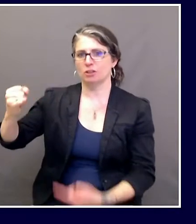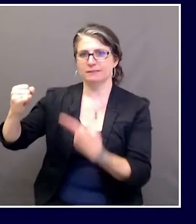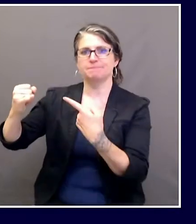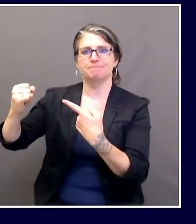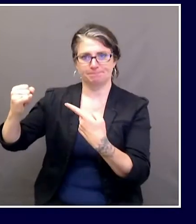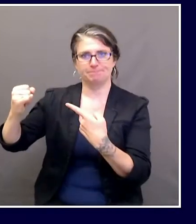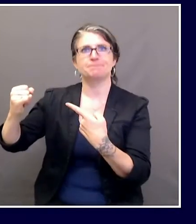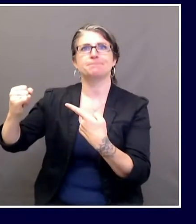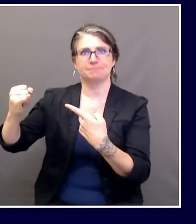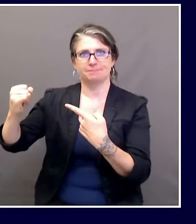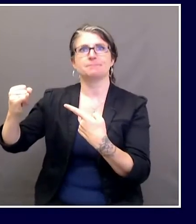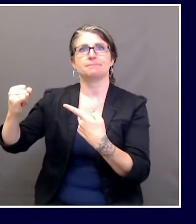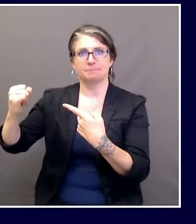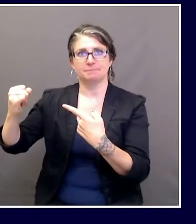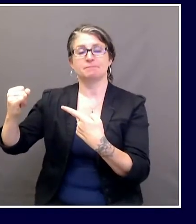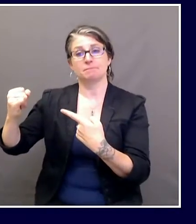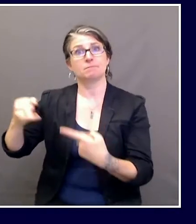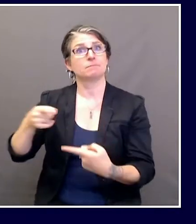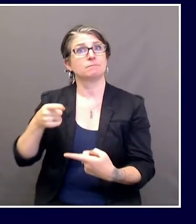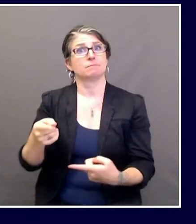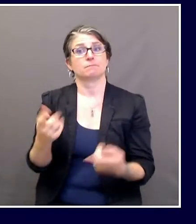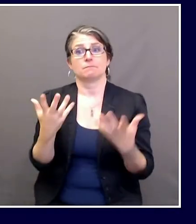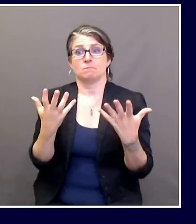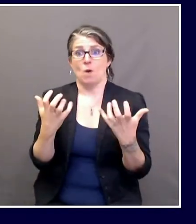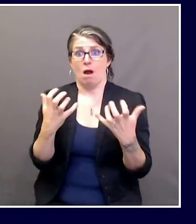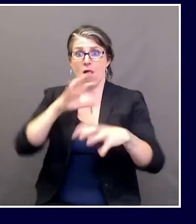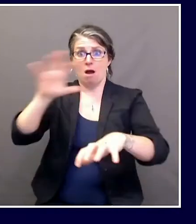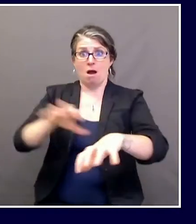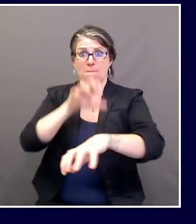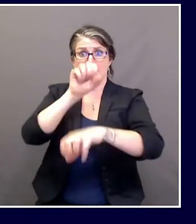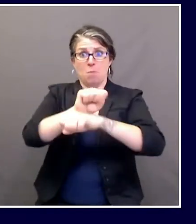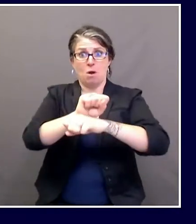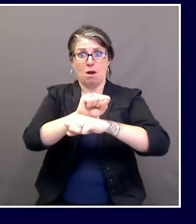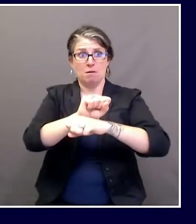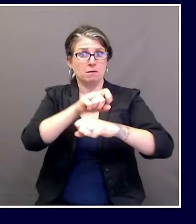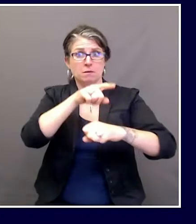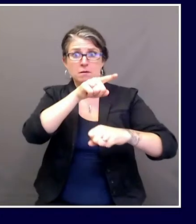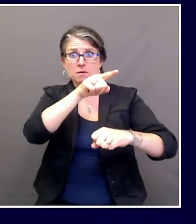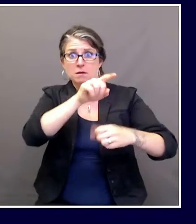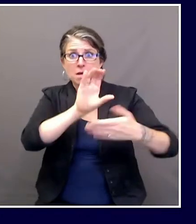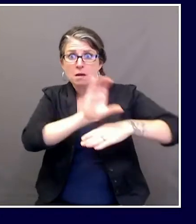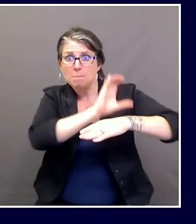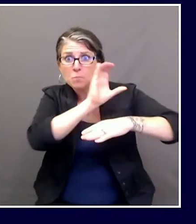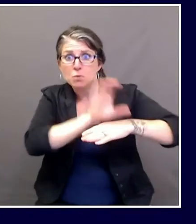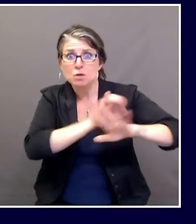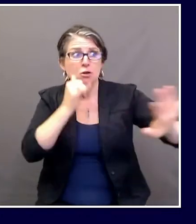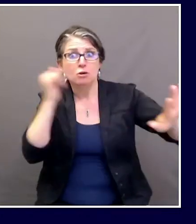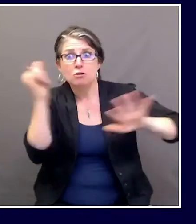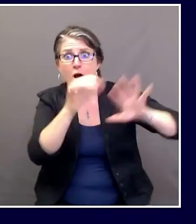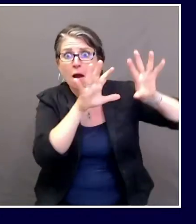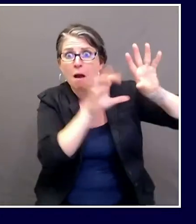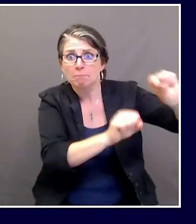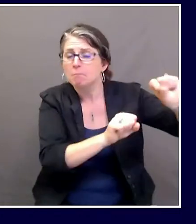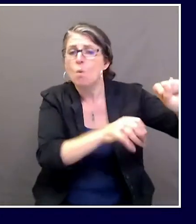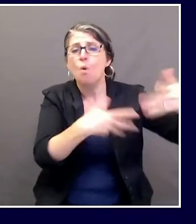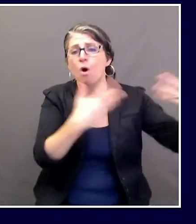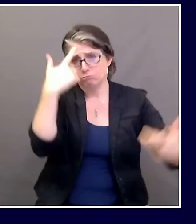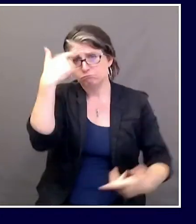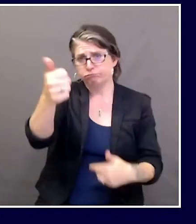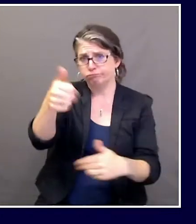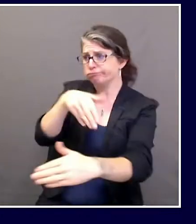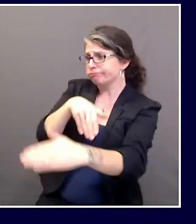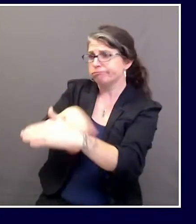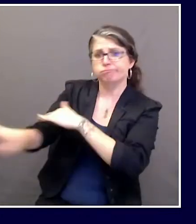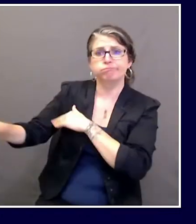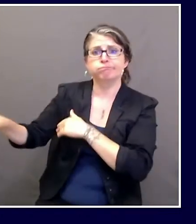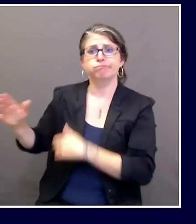to drop in, you should feel free to do that as well. I'd like to now turn things over to Commissioner Lambert.